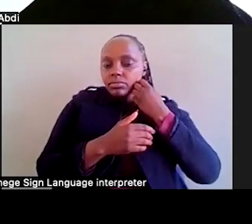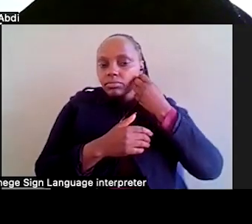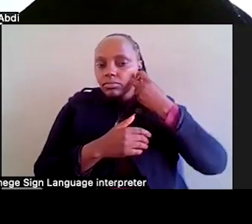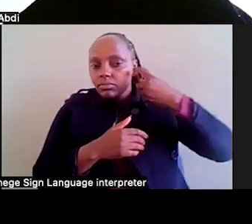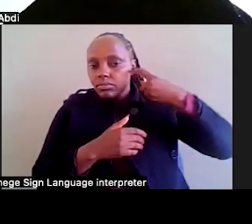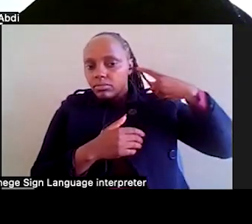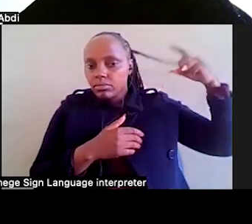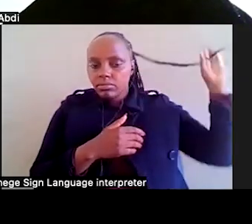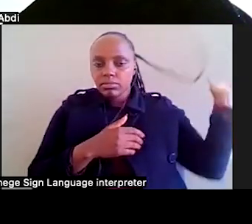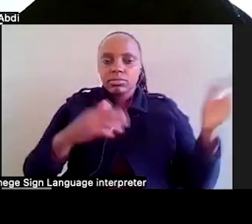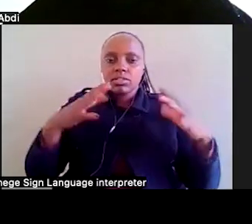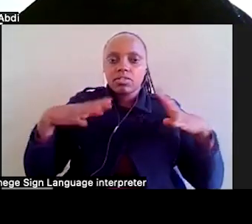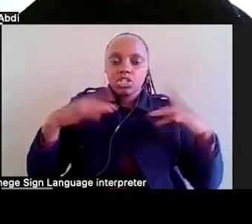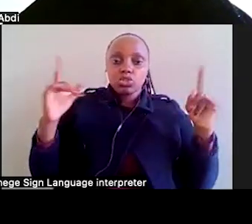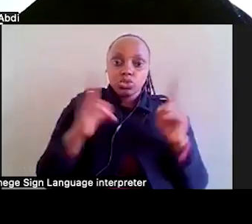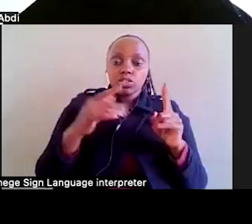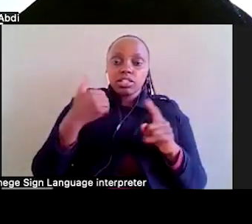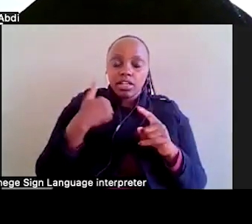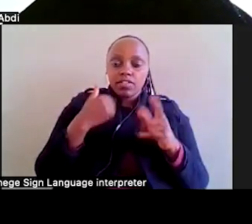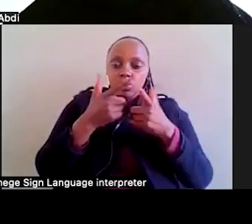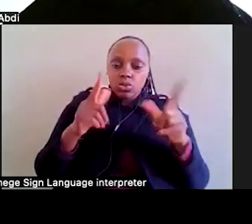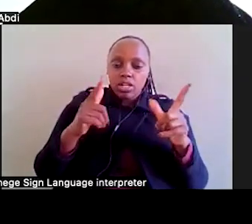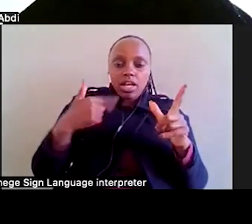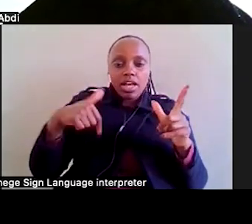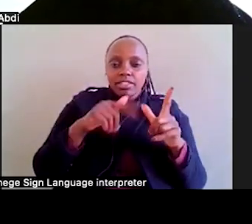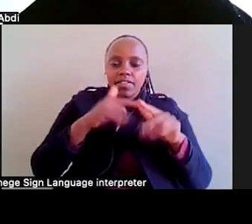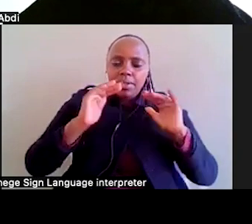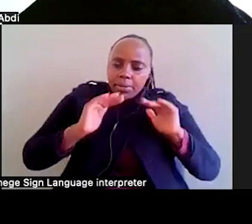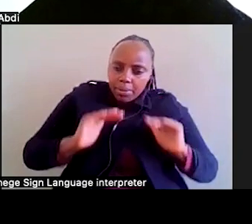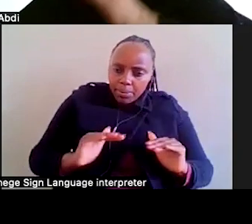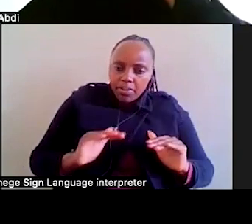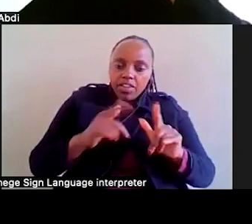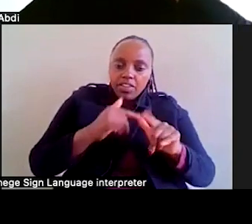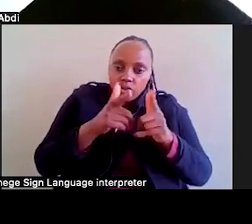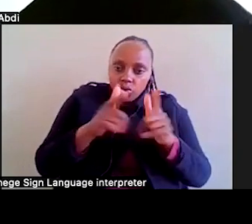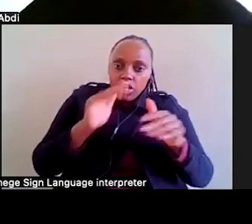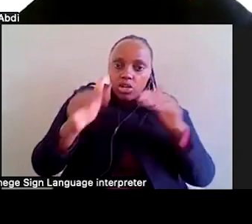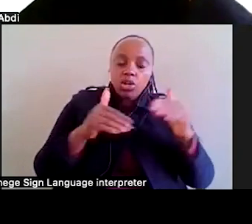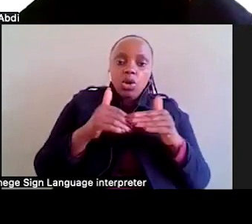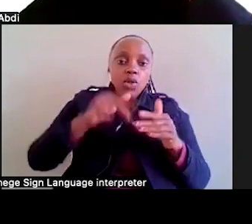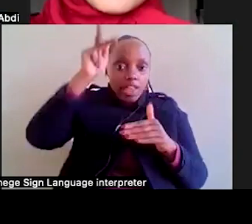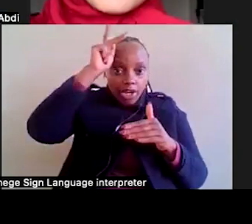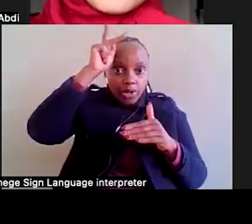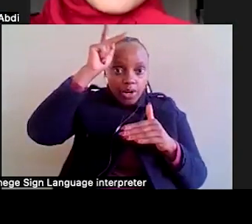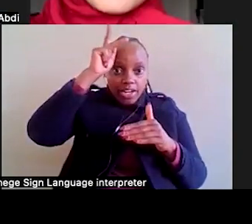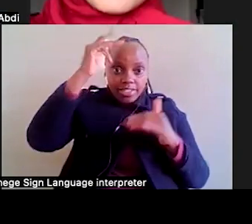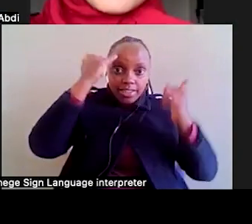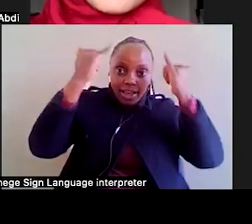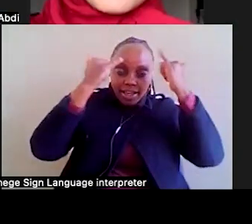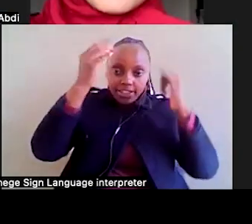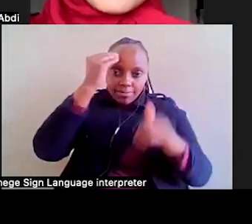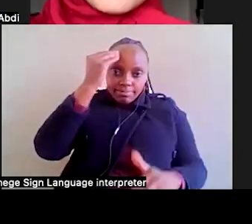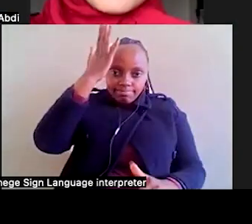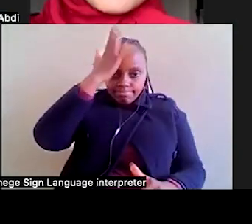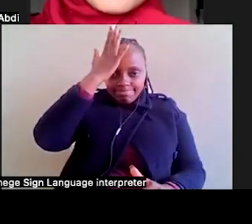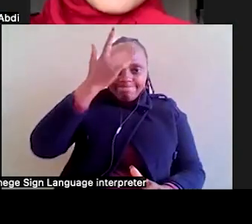a little bit break just to allow, we're going to breathe in a little bit to allow all this knowledge and insights to sink in.